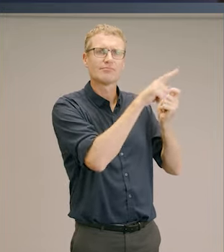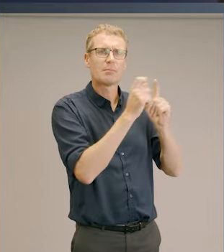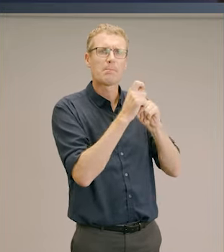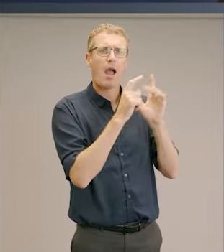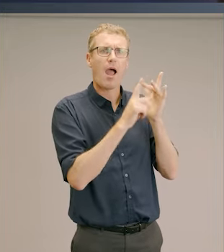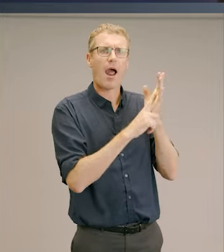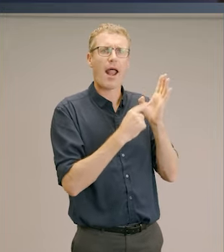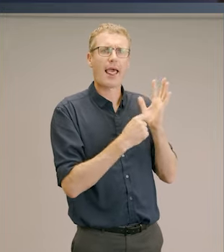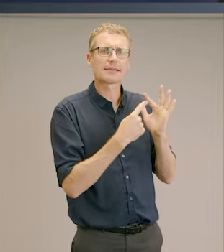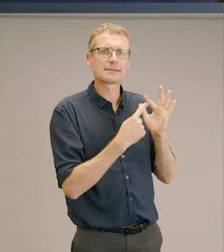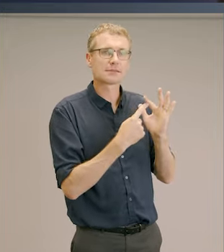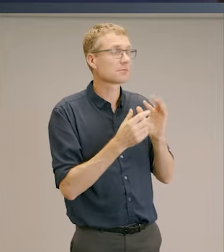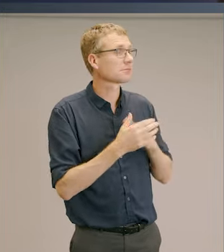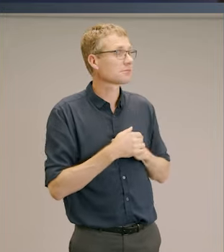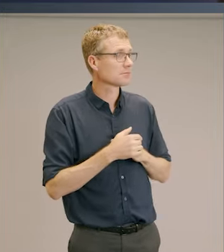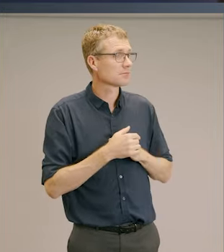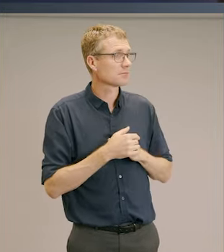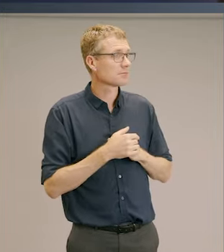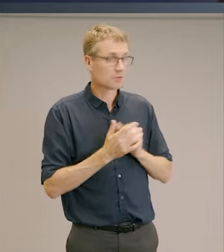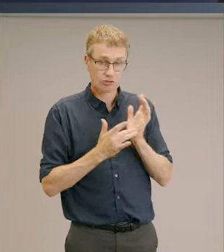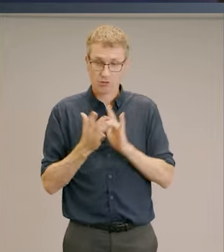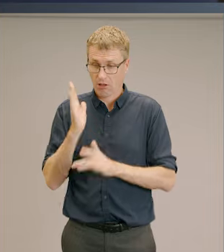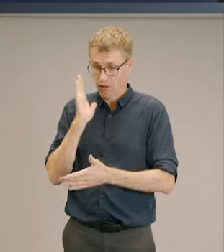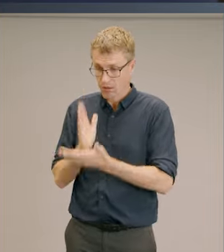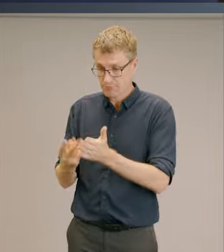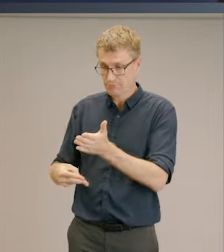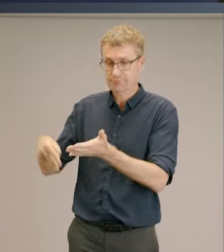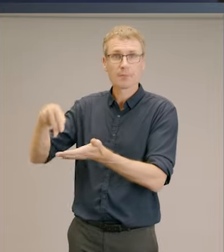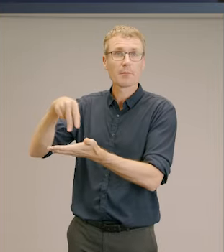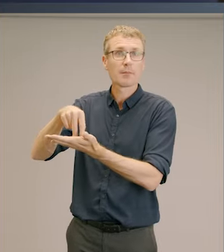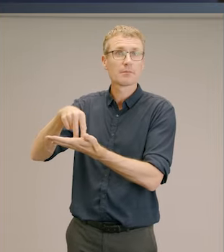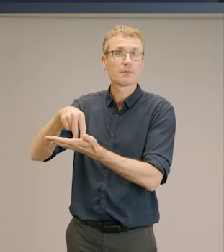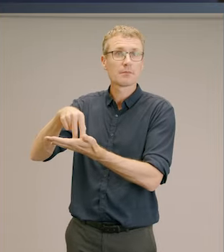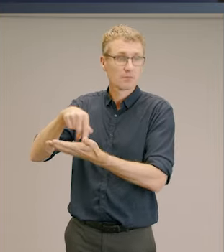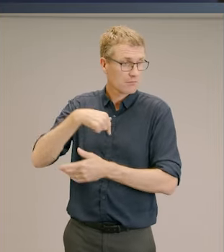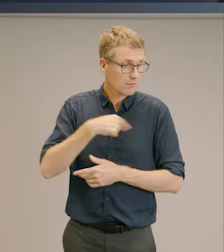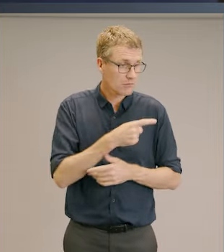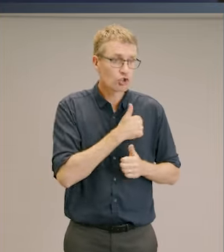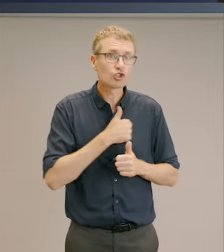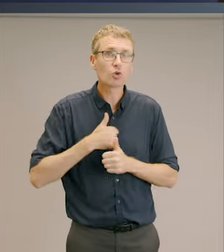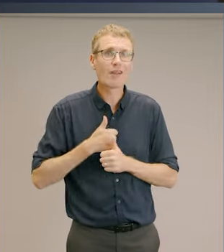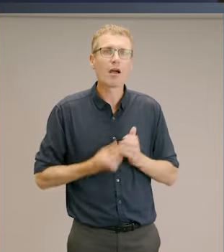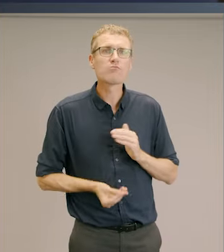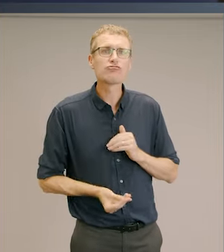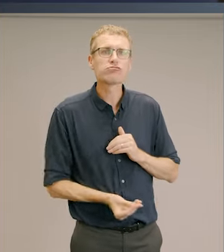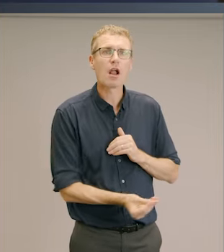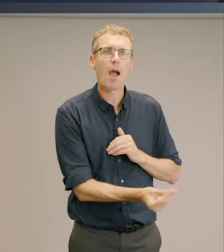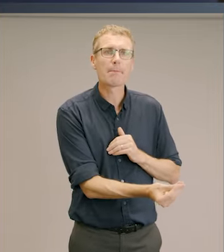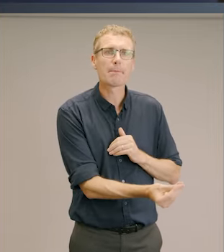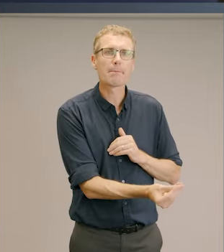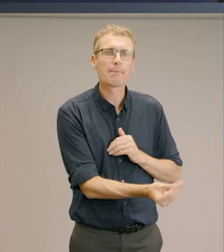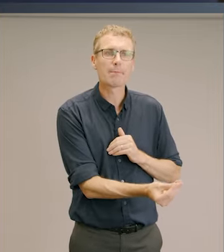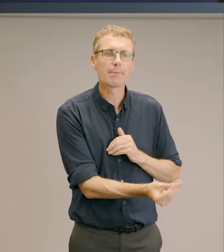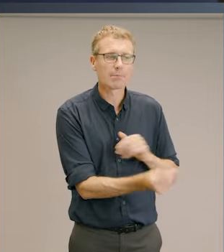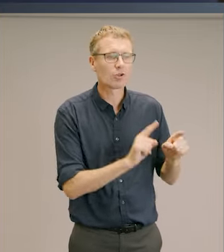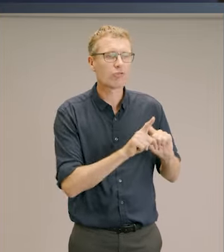himself. And then when Jesus was resurrected, they gave the soldiers a bribe.